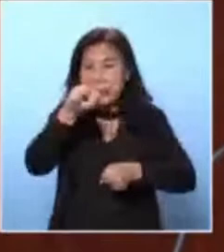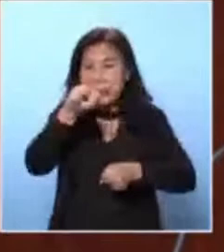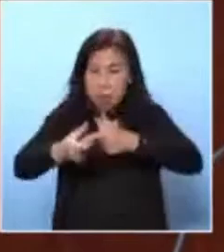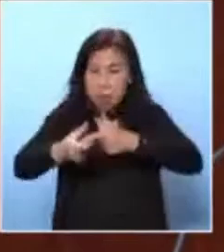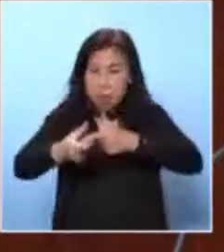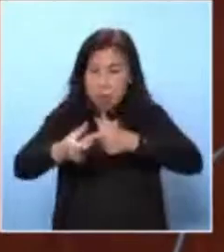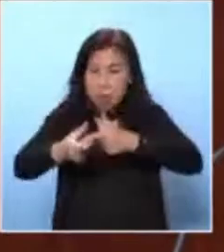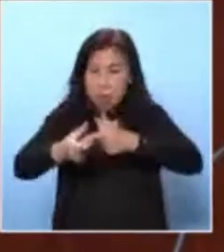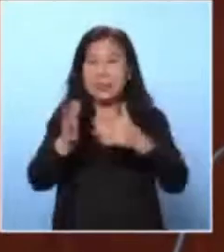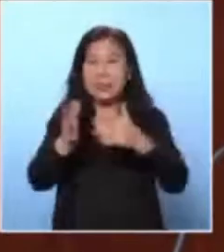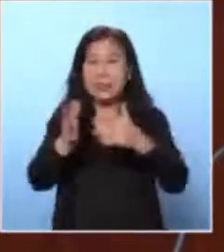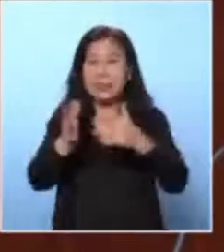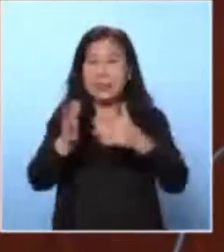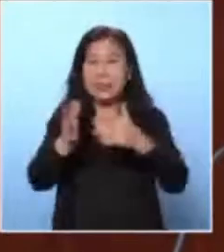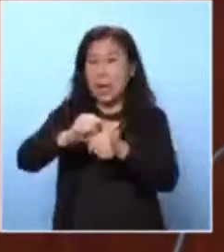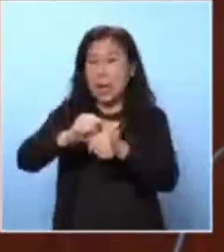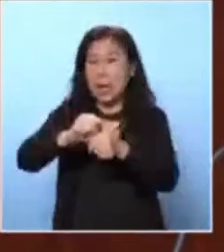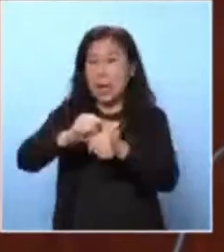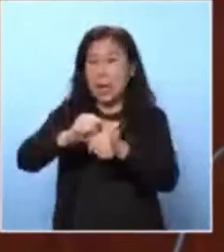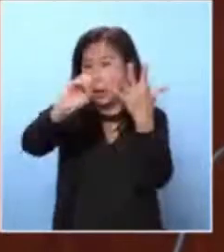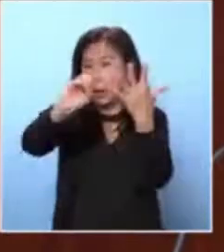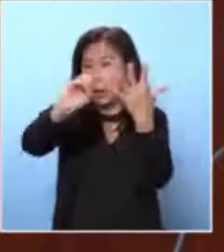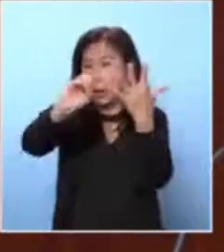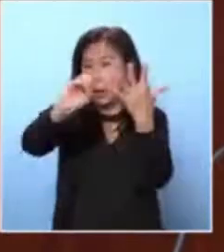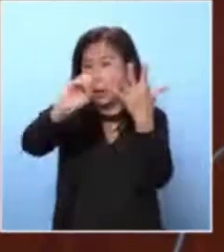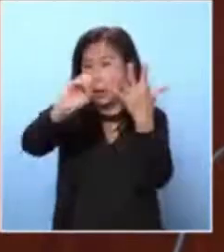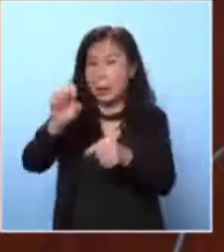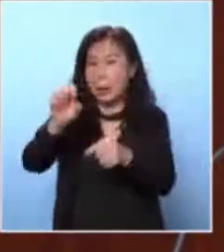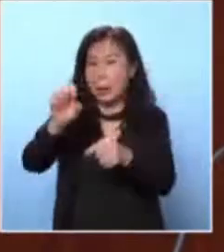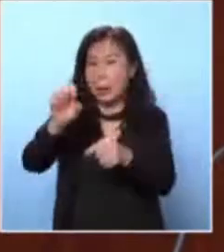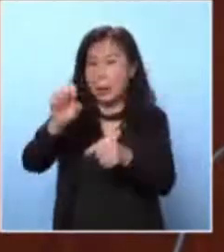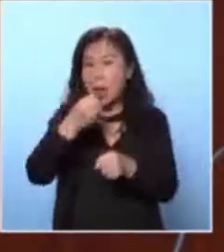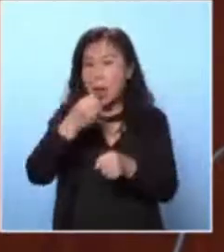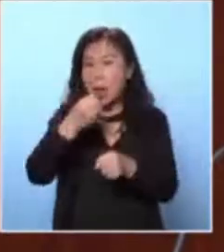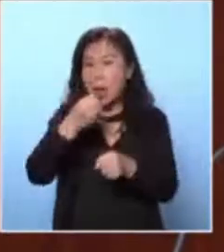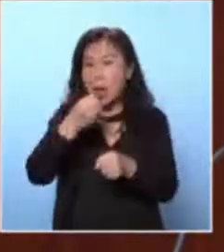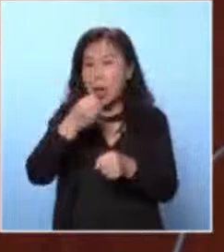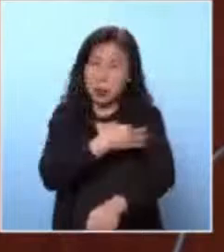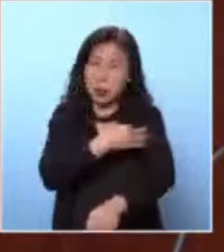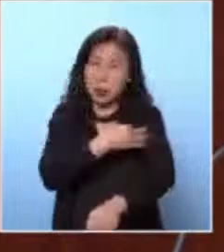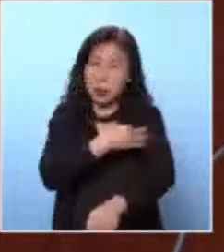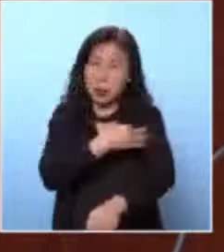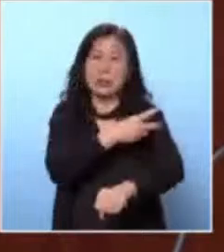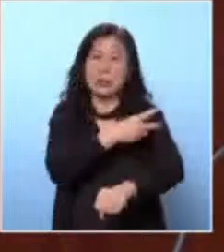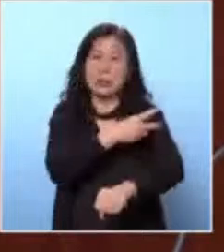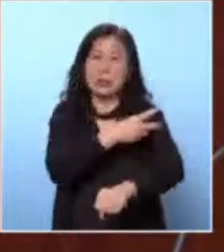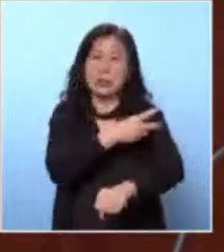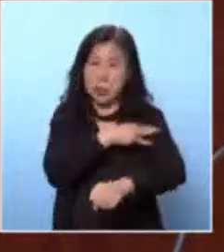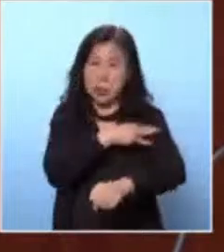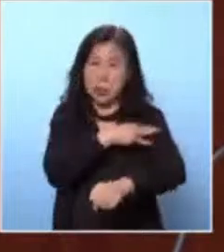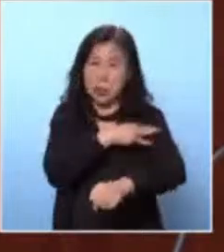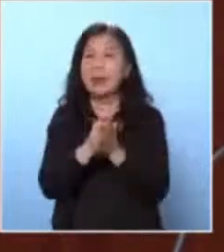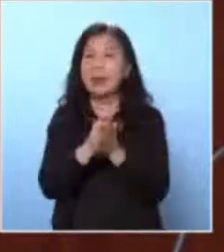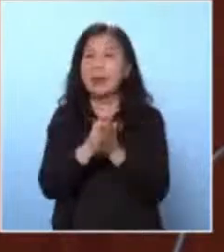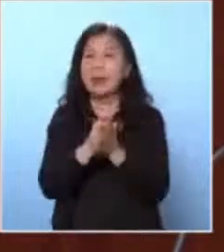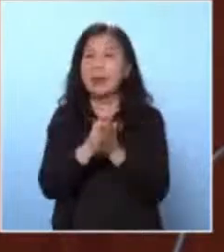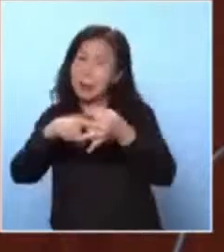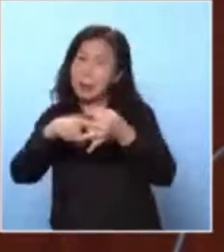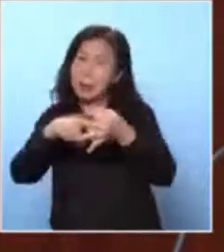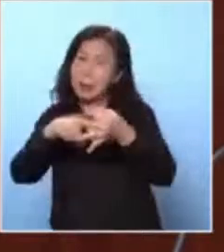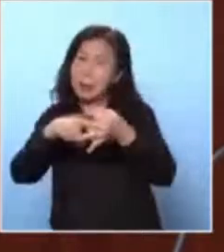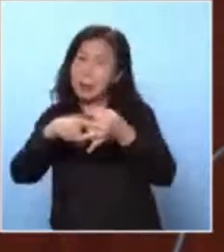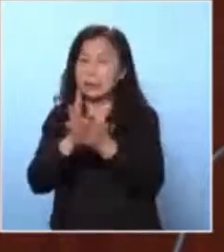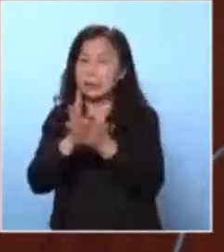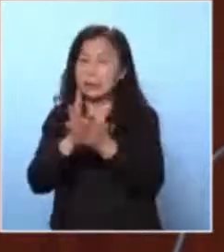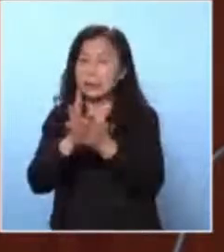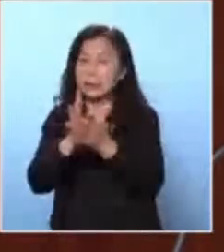will increase by 50%, and the quota for the Hong Kong PhD Fellowship Scheme by 1/3 gradually,